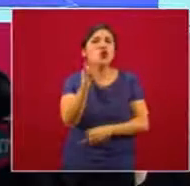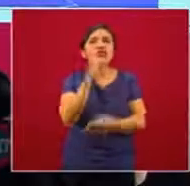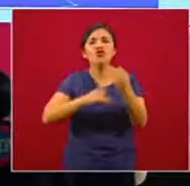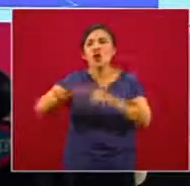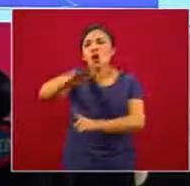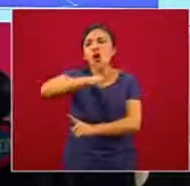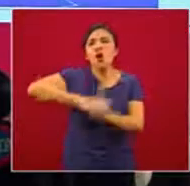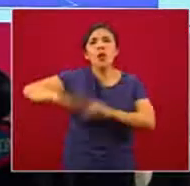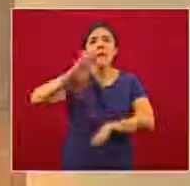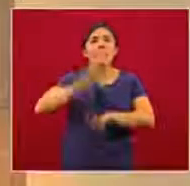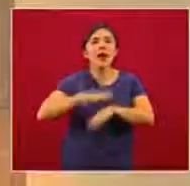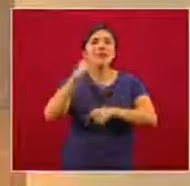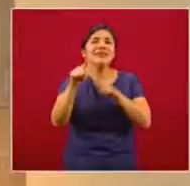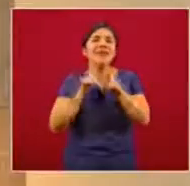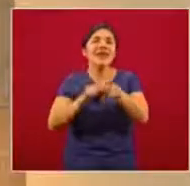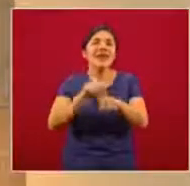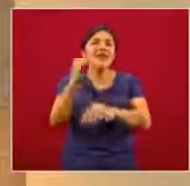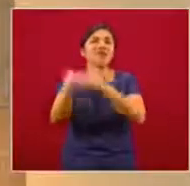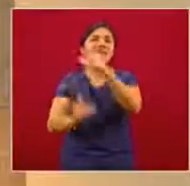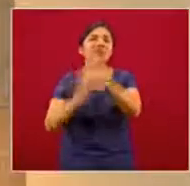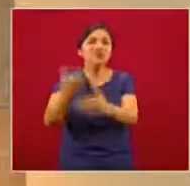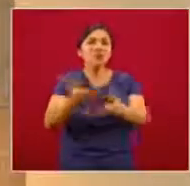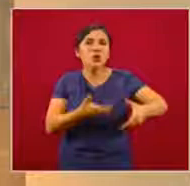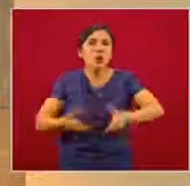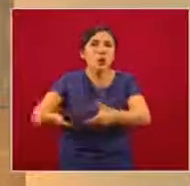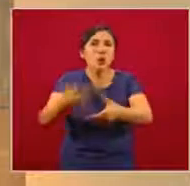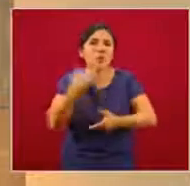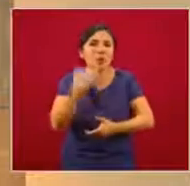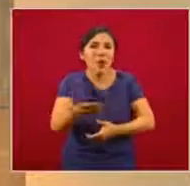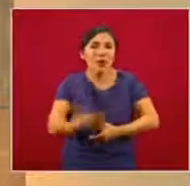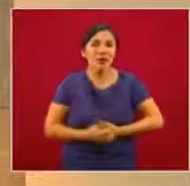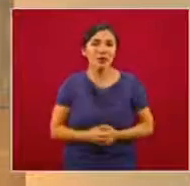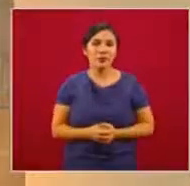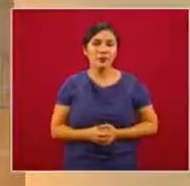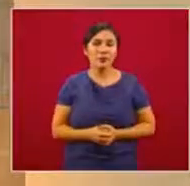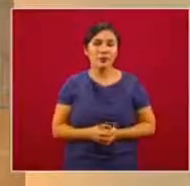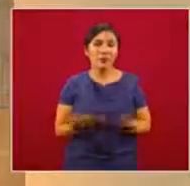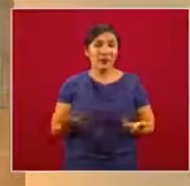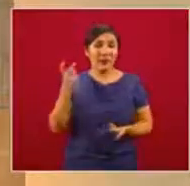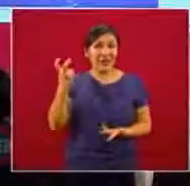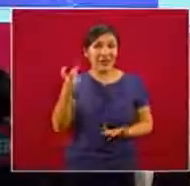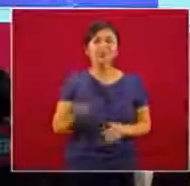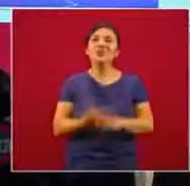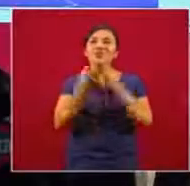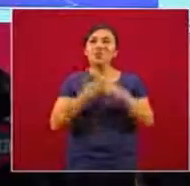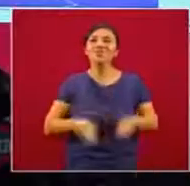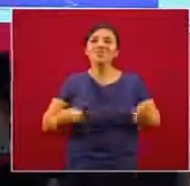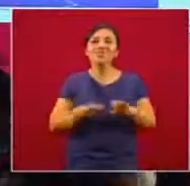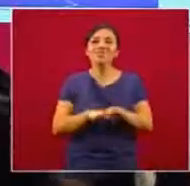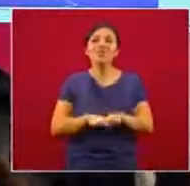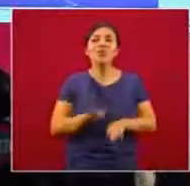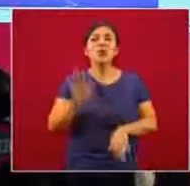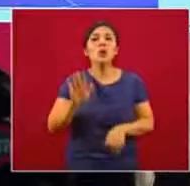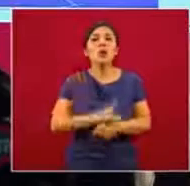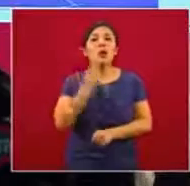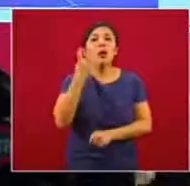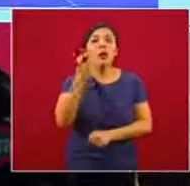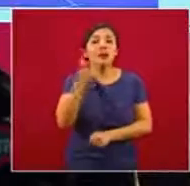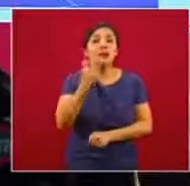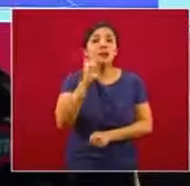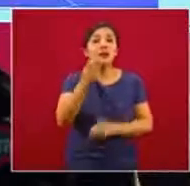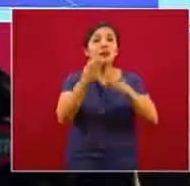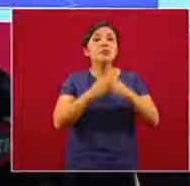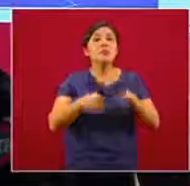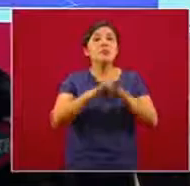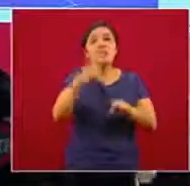ourselves, then the society will be able to get ahead and interact. And this is essential